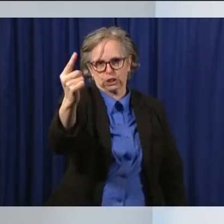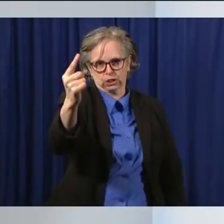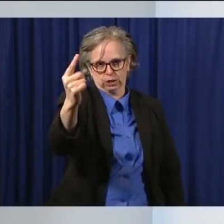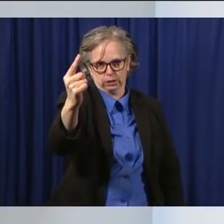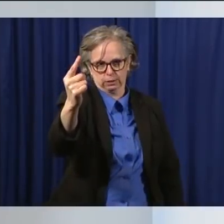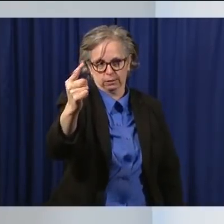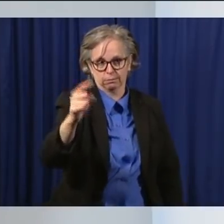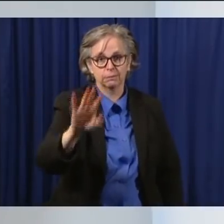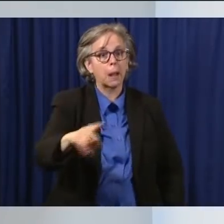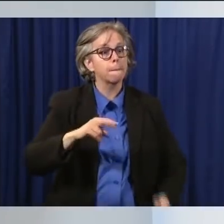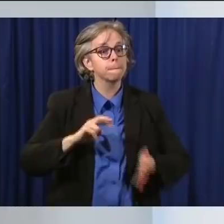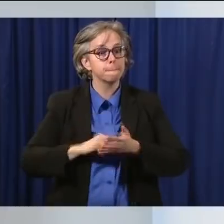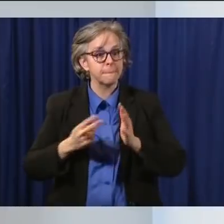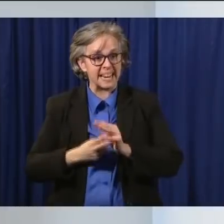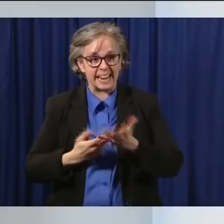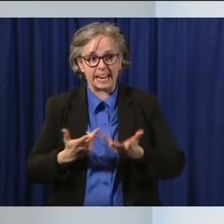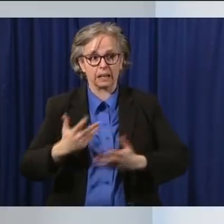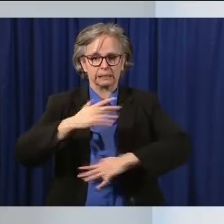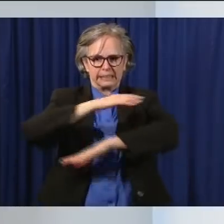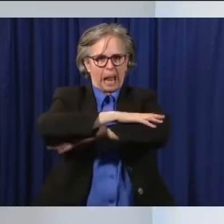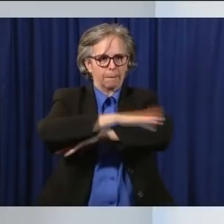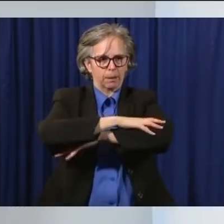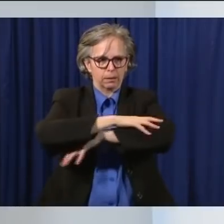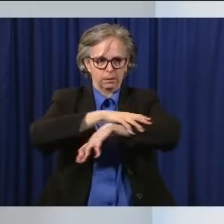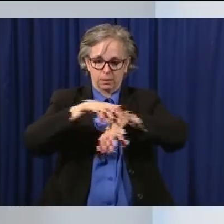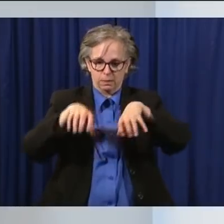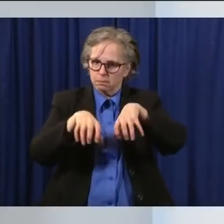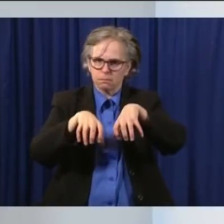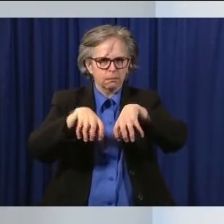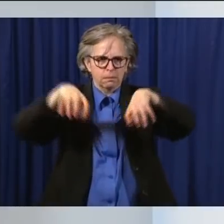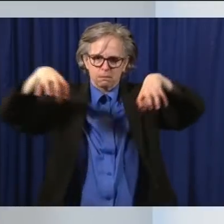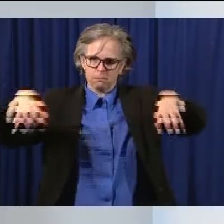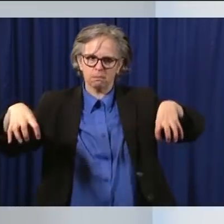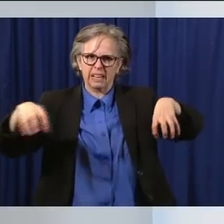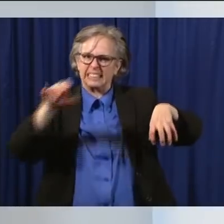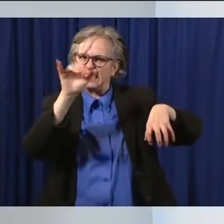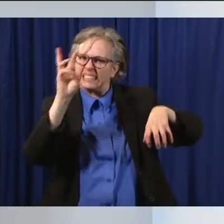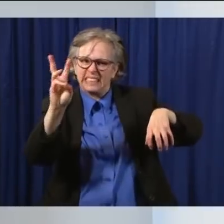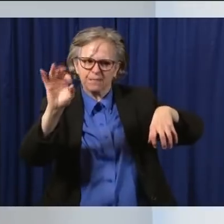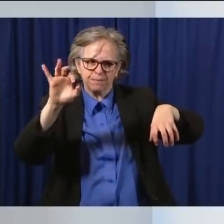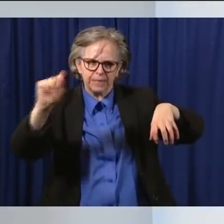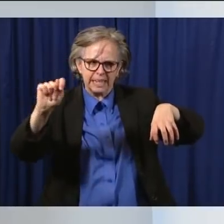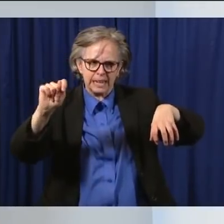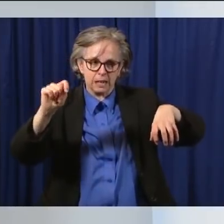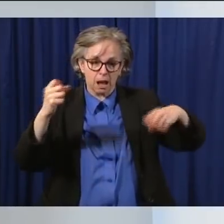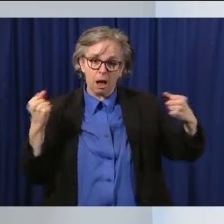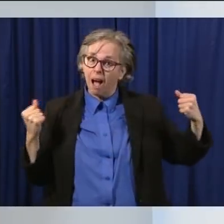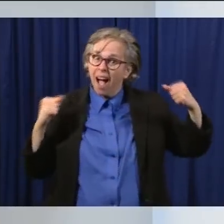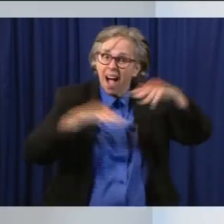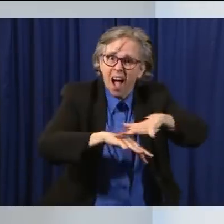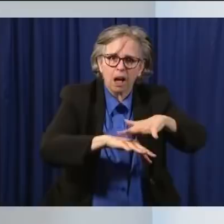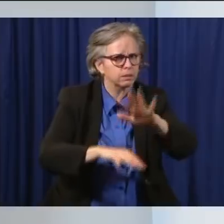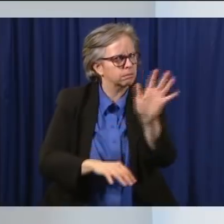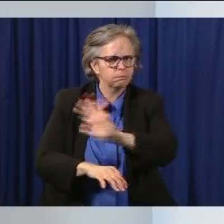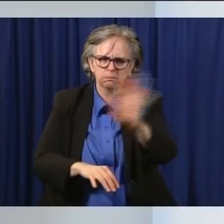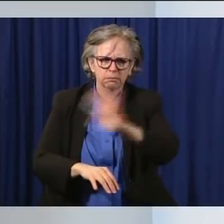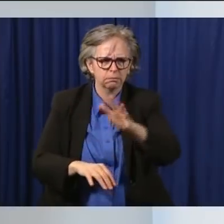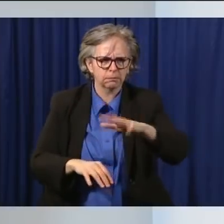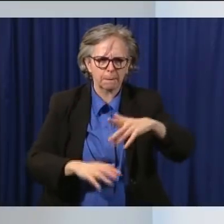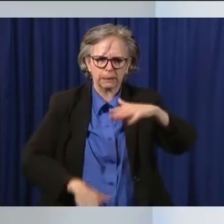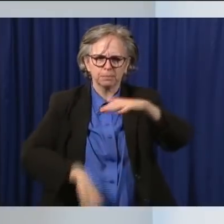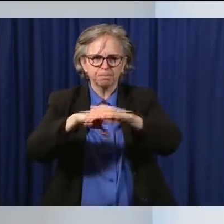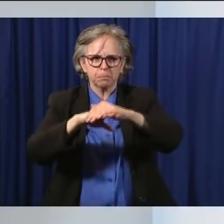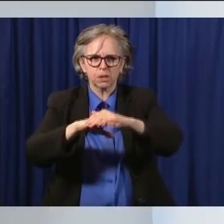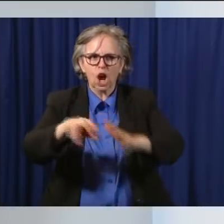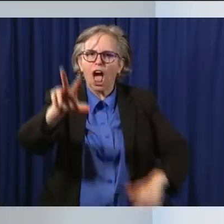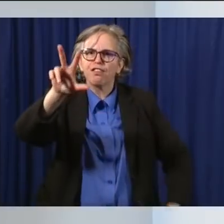congregating, and for the immediate future, crowd sizes will be limited for those facilities at 300.